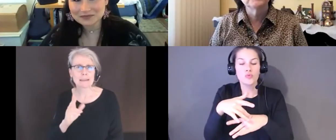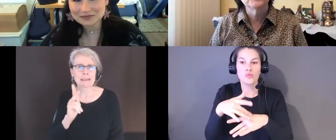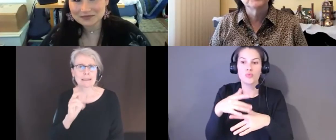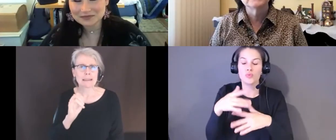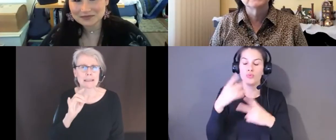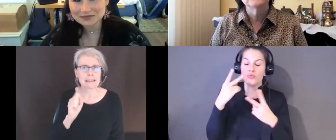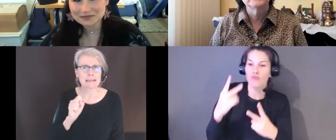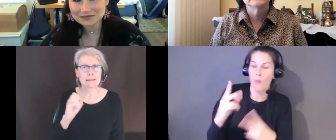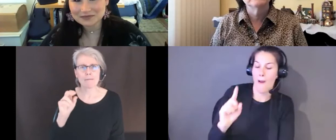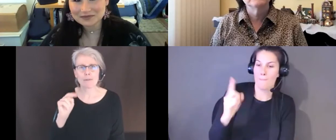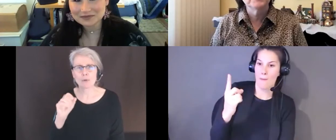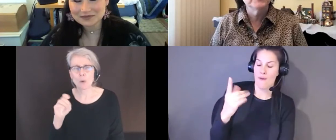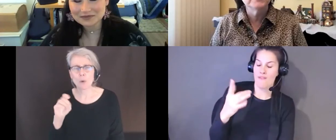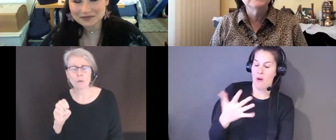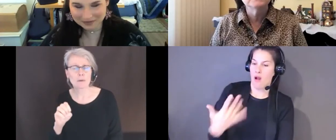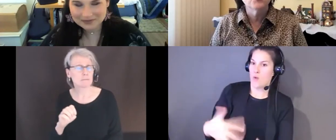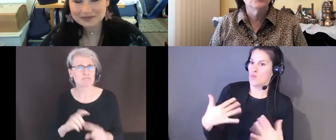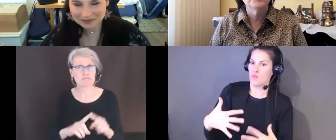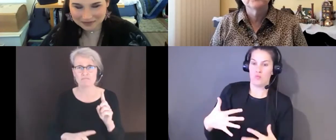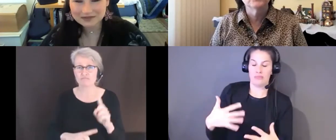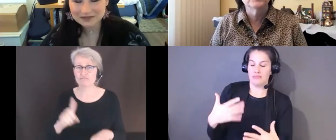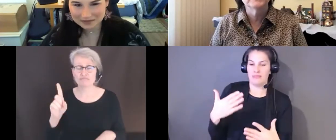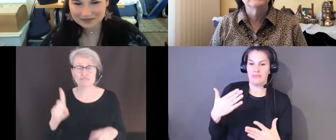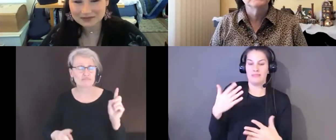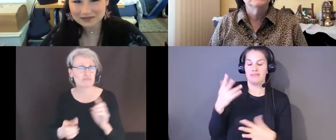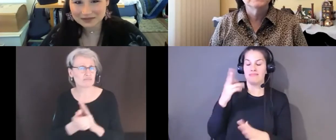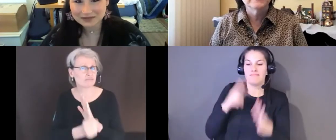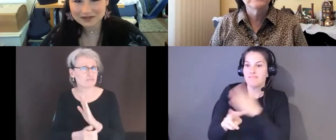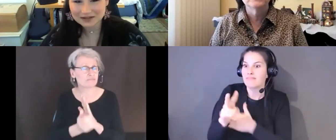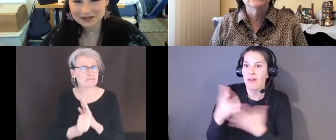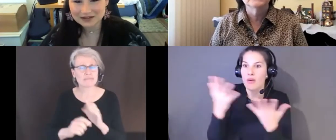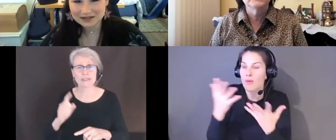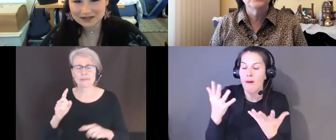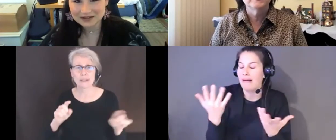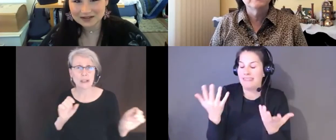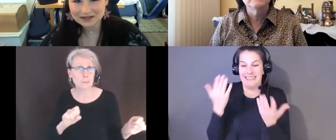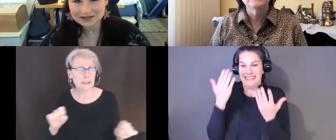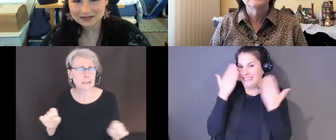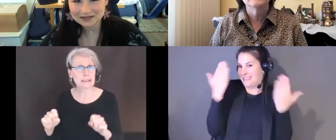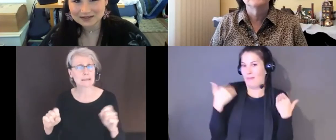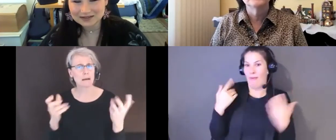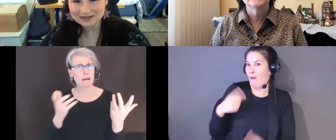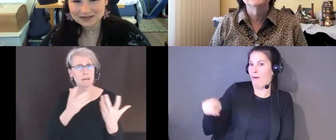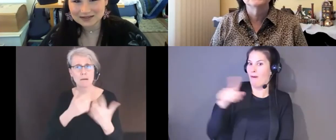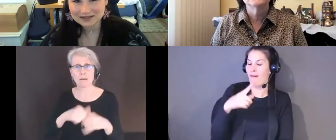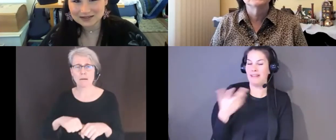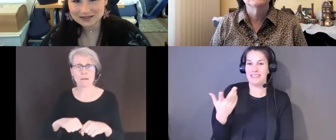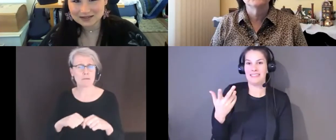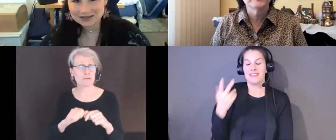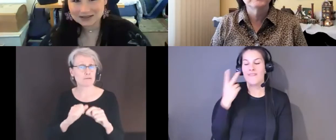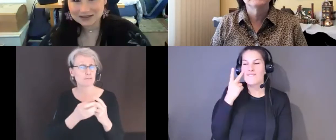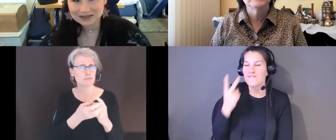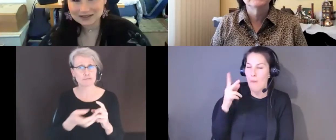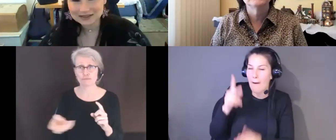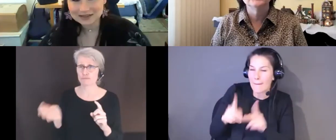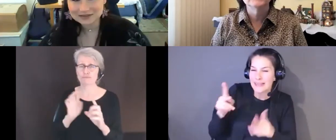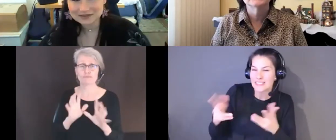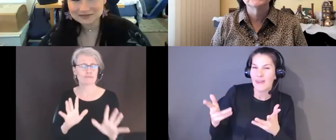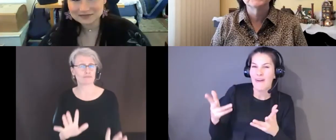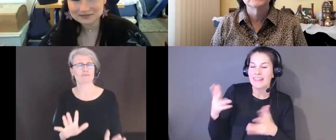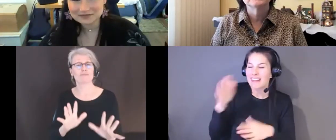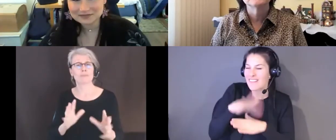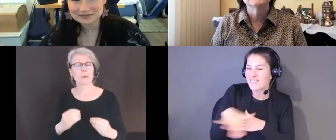these people with such varying abilities, all performing together equally well, it's just a very, very